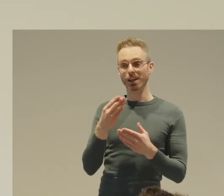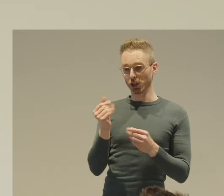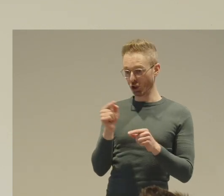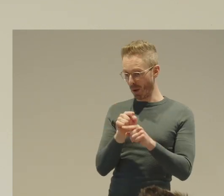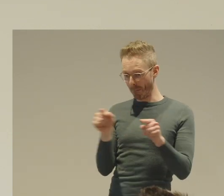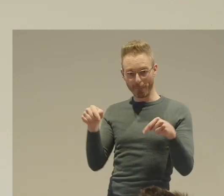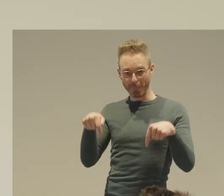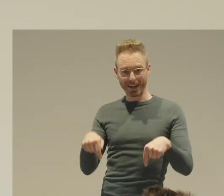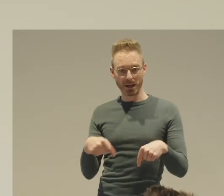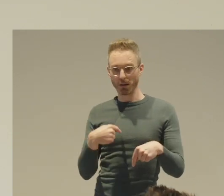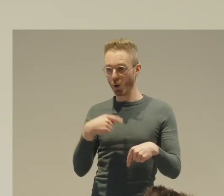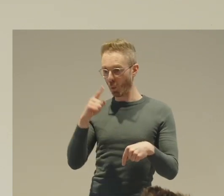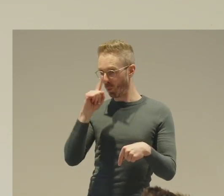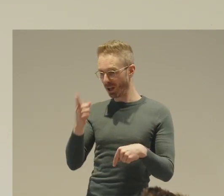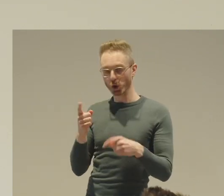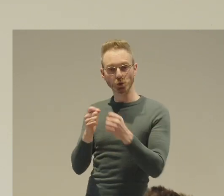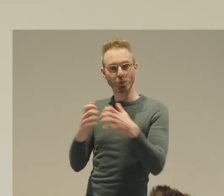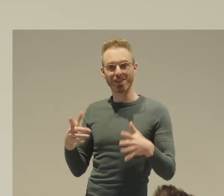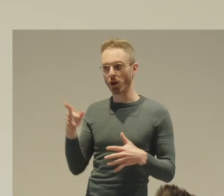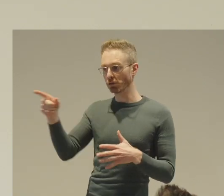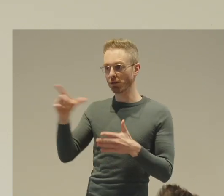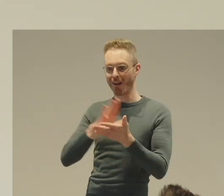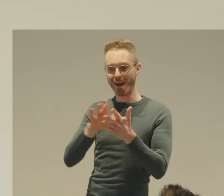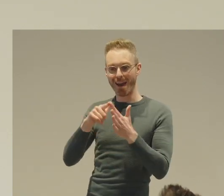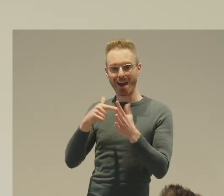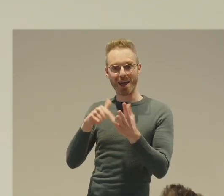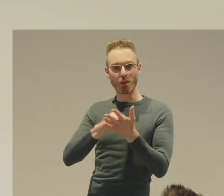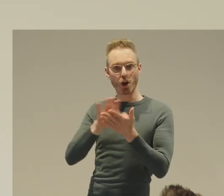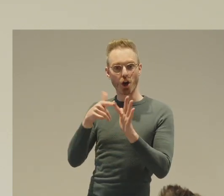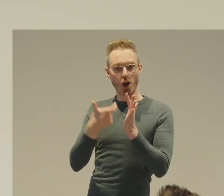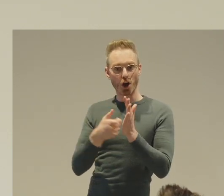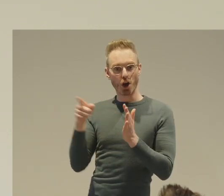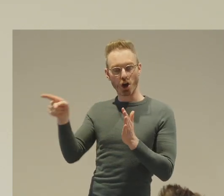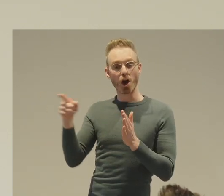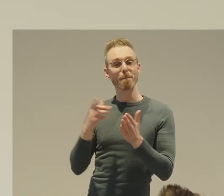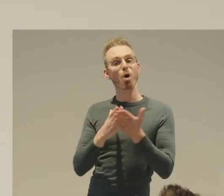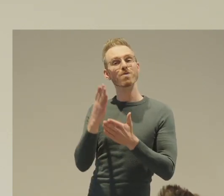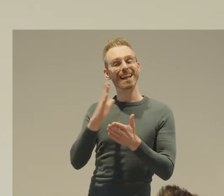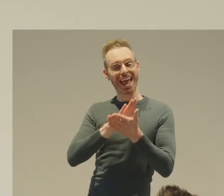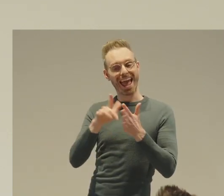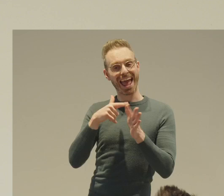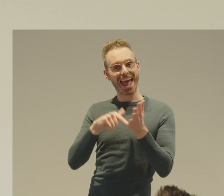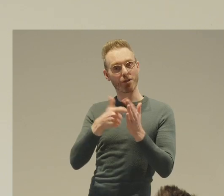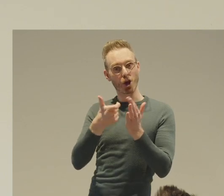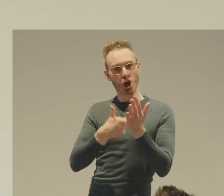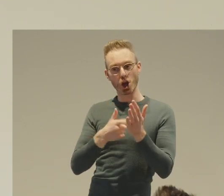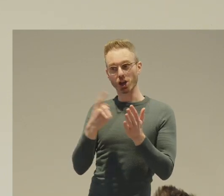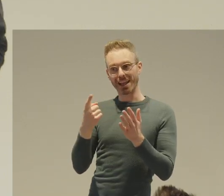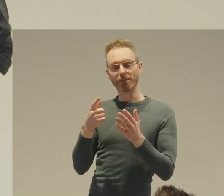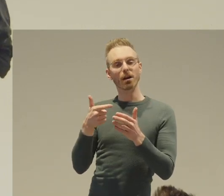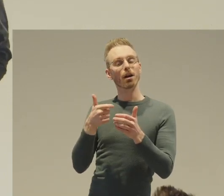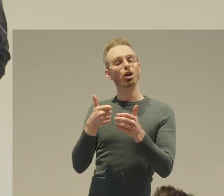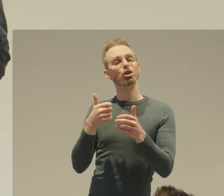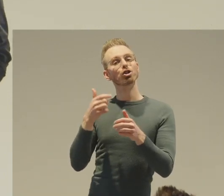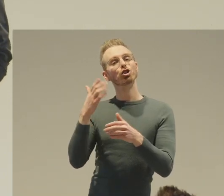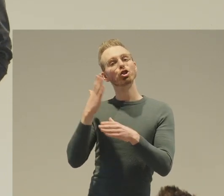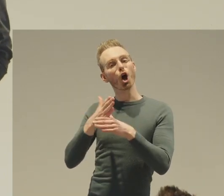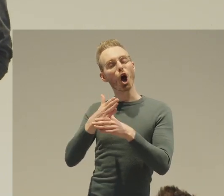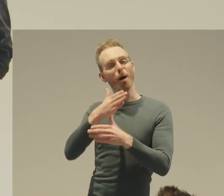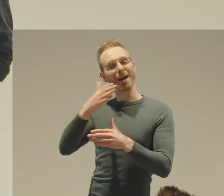was not standing on this stage for Charlene. She's just made it possible. She's empowered Charlene to do it, right? So it's job enabling, and you must argue for